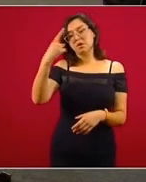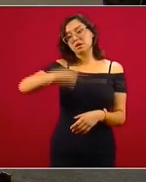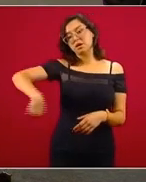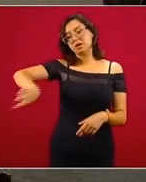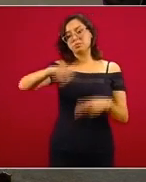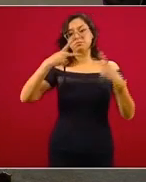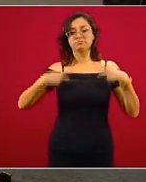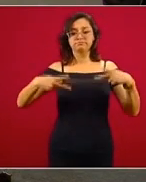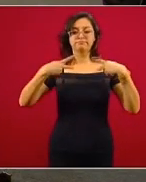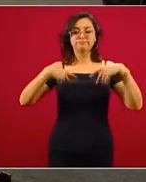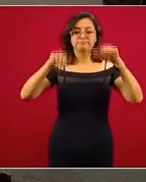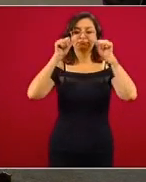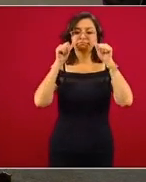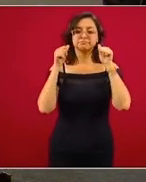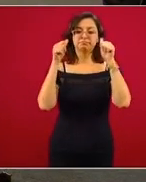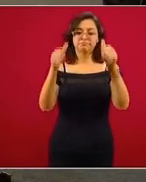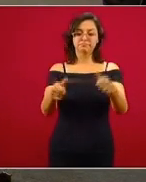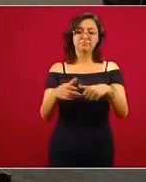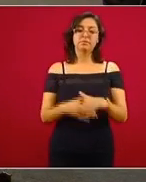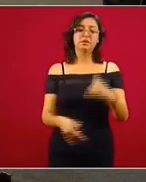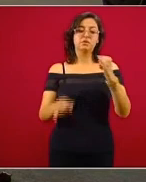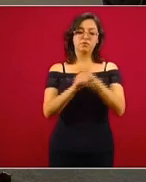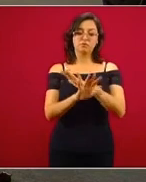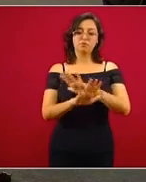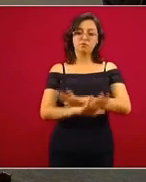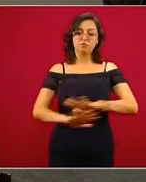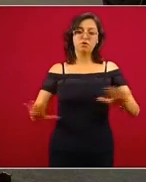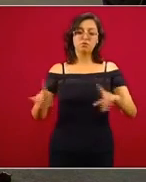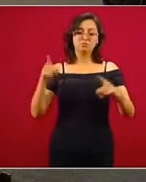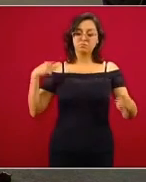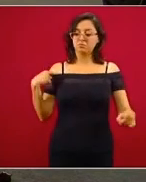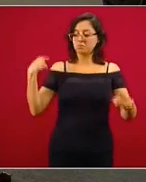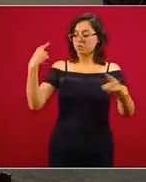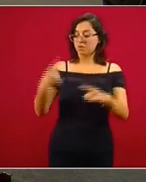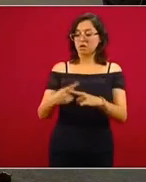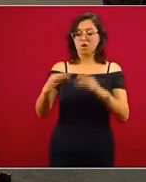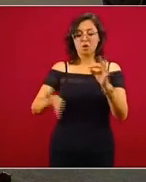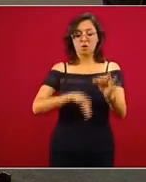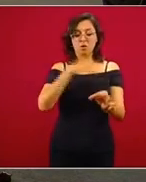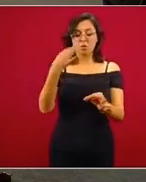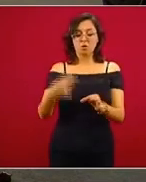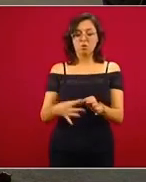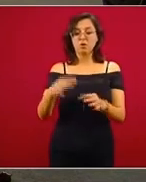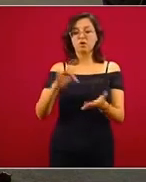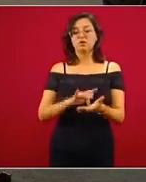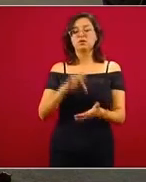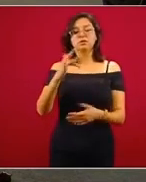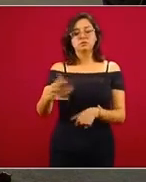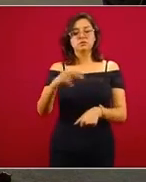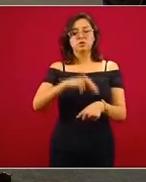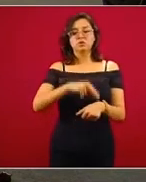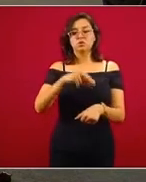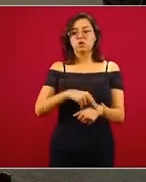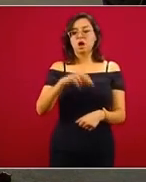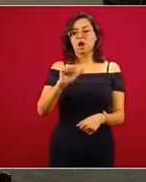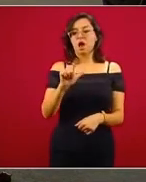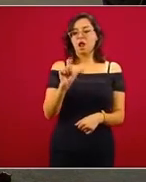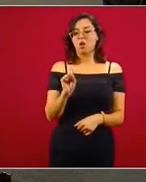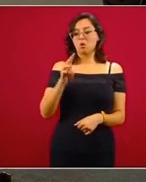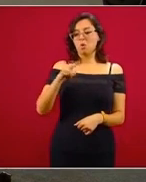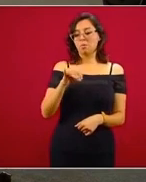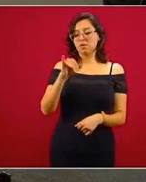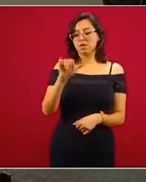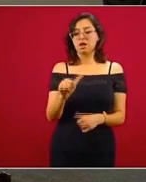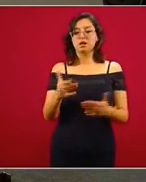presents us with a solid basis to keep the population better informed and to make more informed